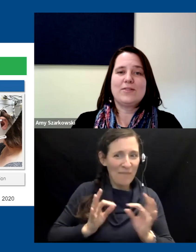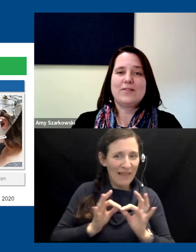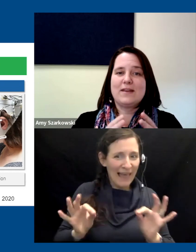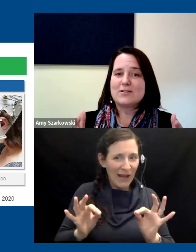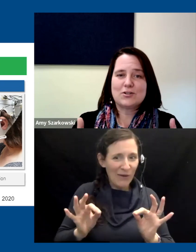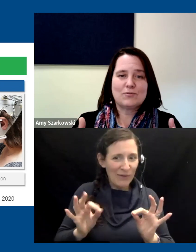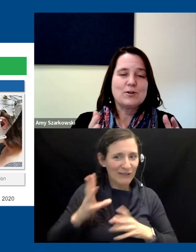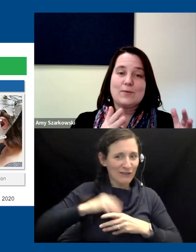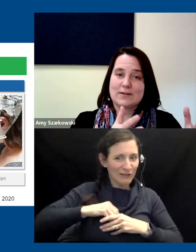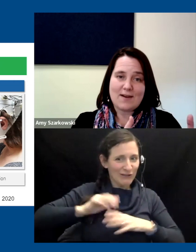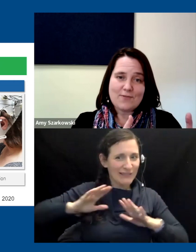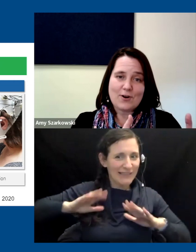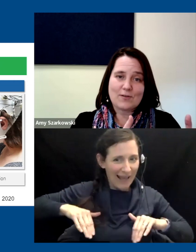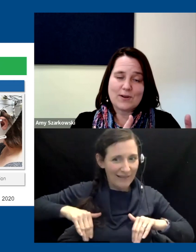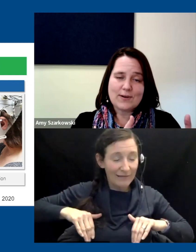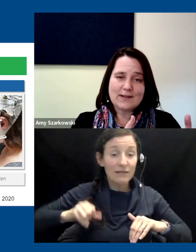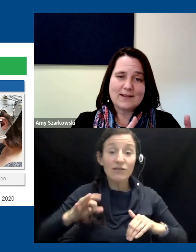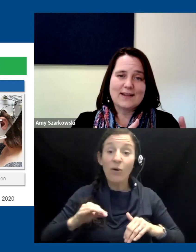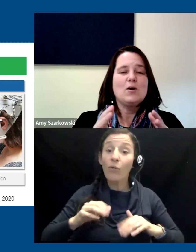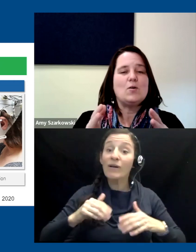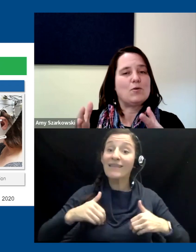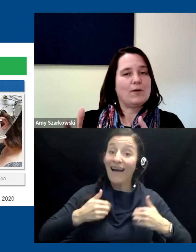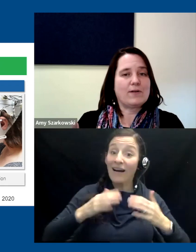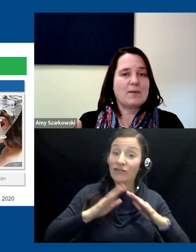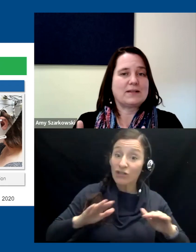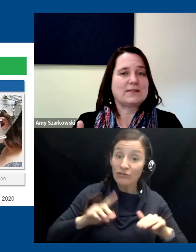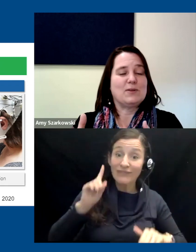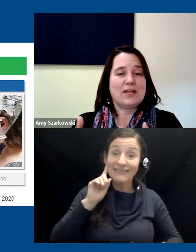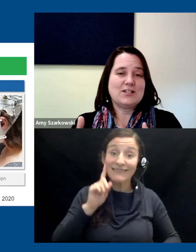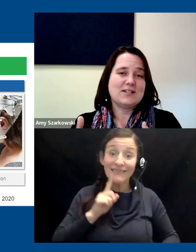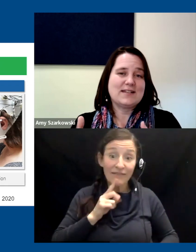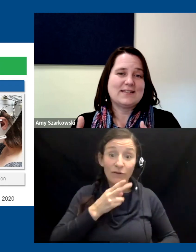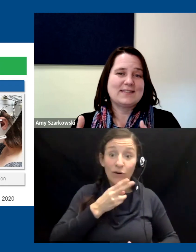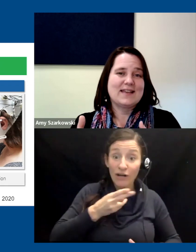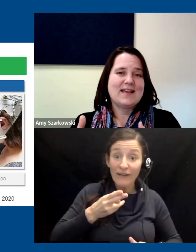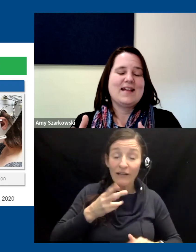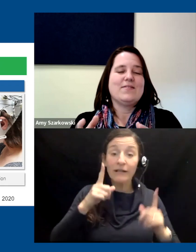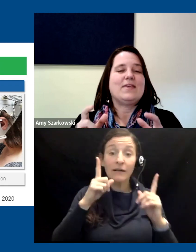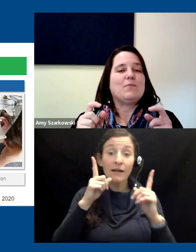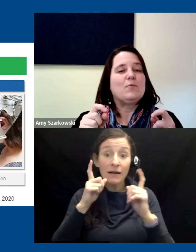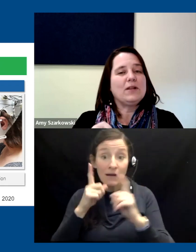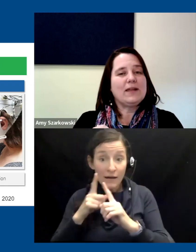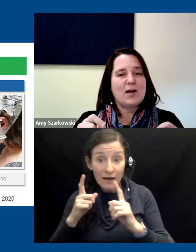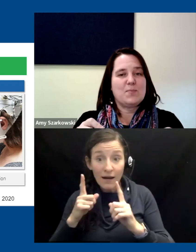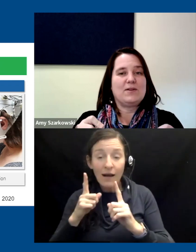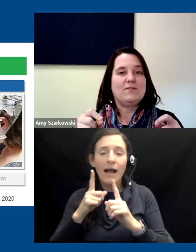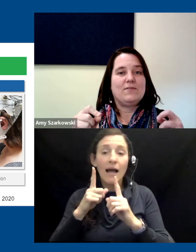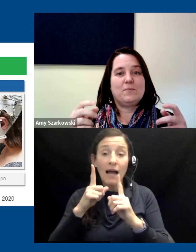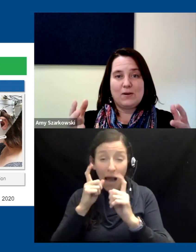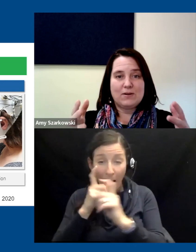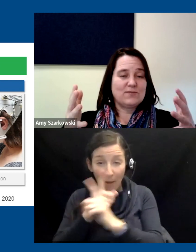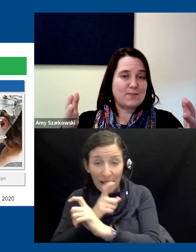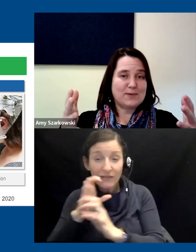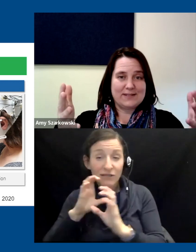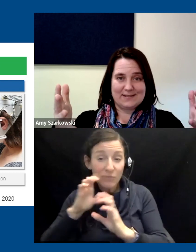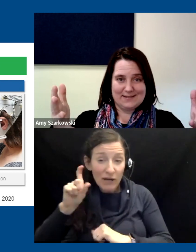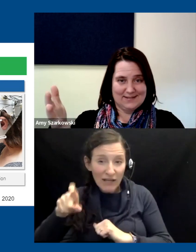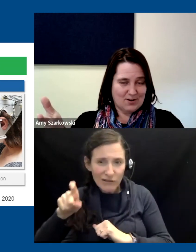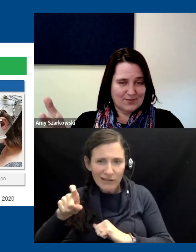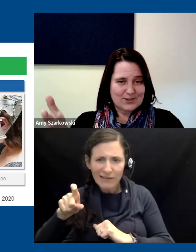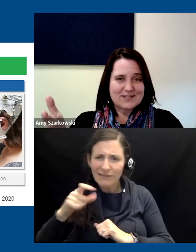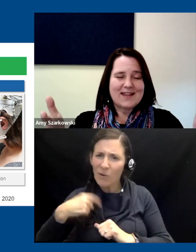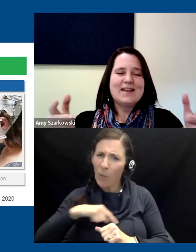working with young children who are deaf or hard of hearing, or who have complex communication needs, that we're really helping parents,